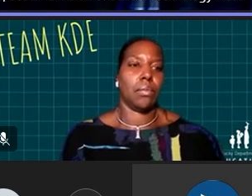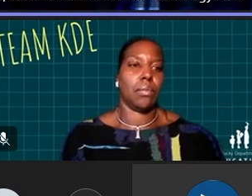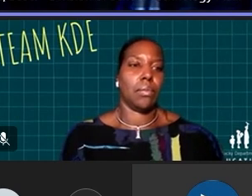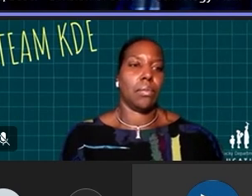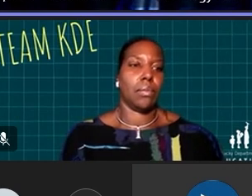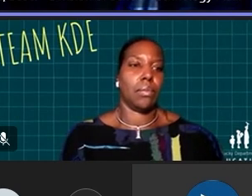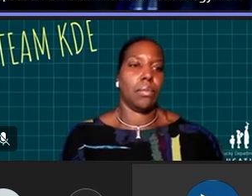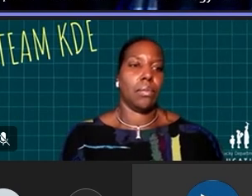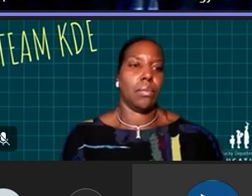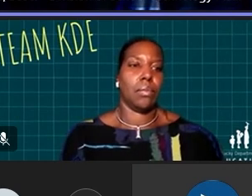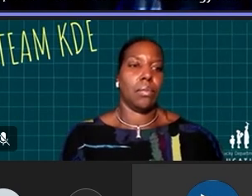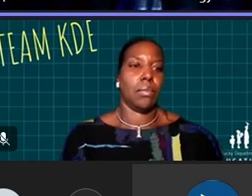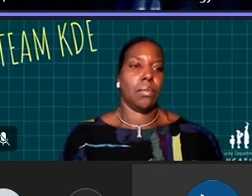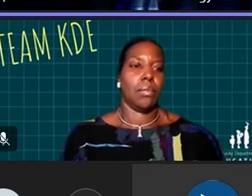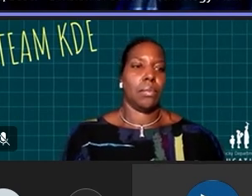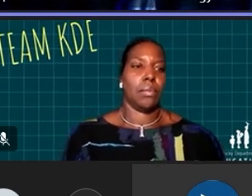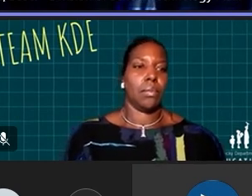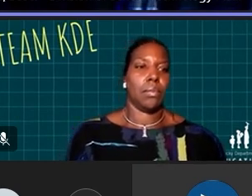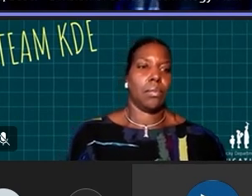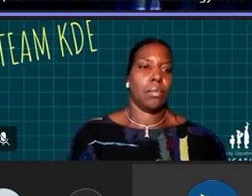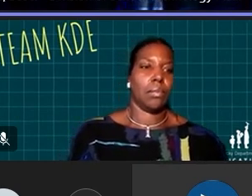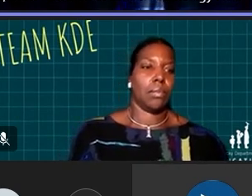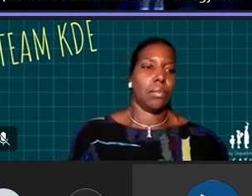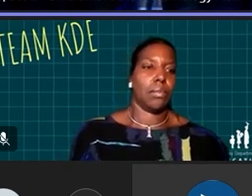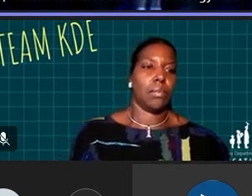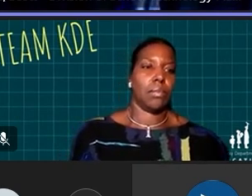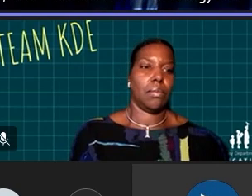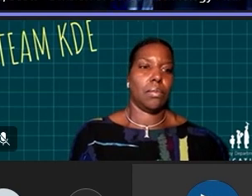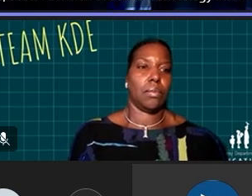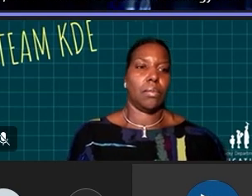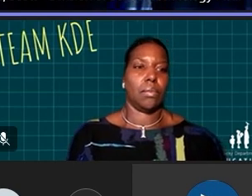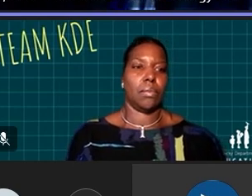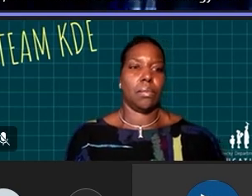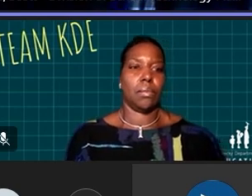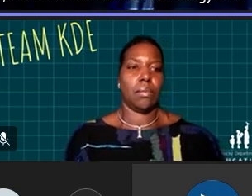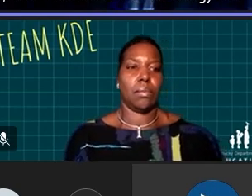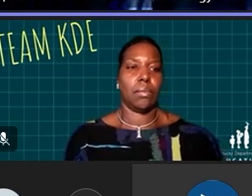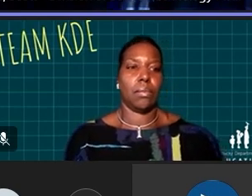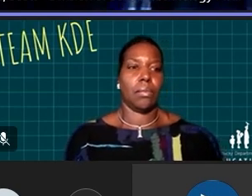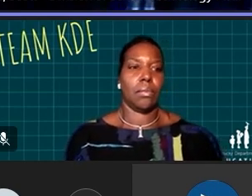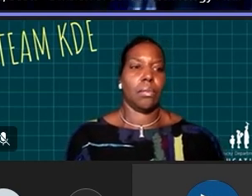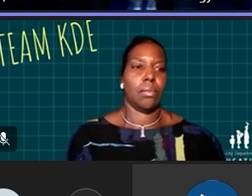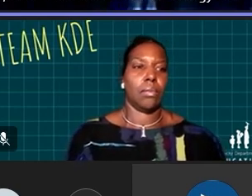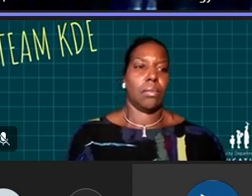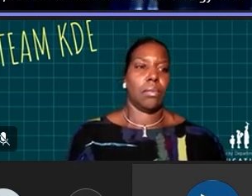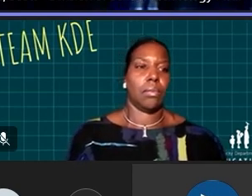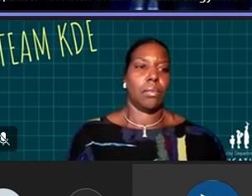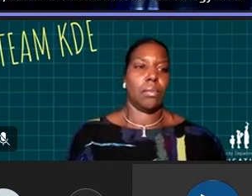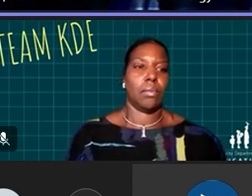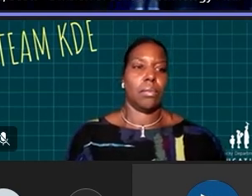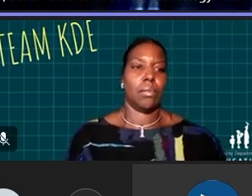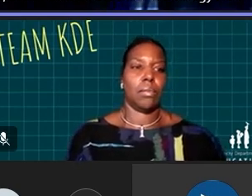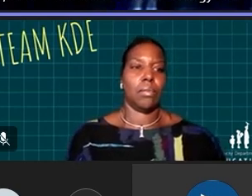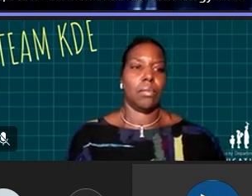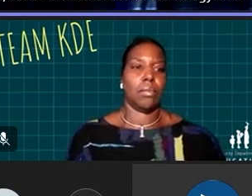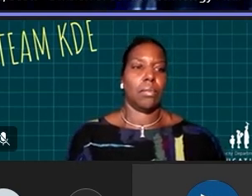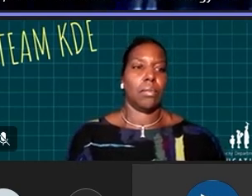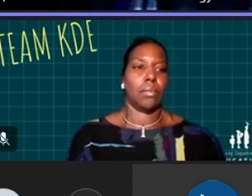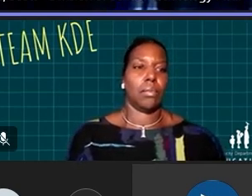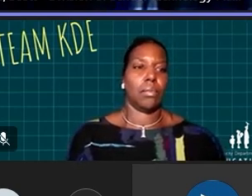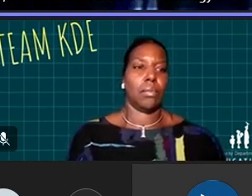you had your special construction completed in April, if you choose to have that lit up